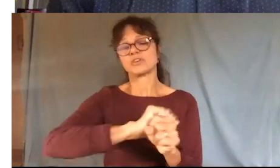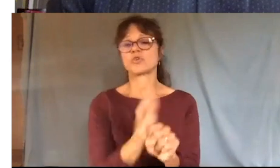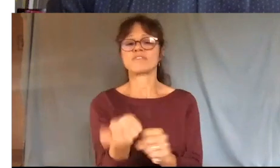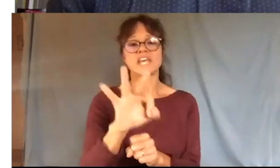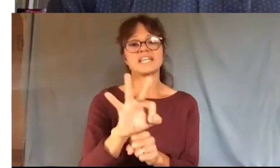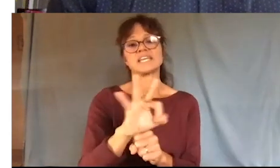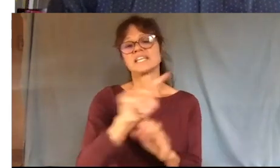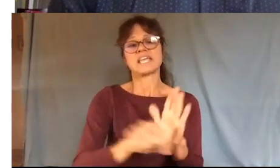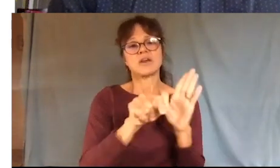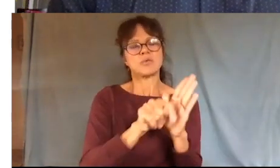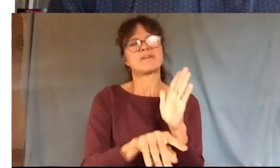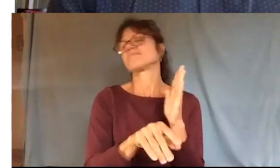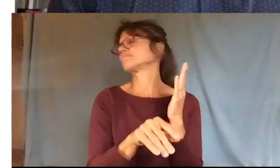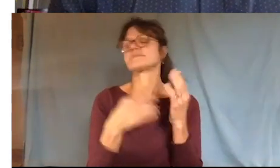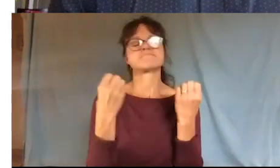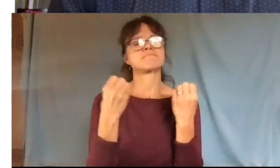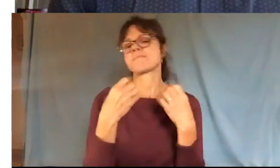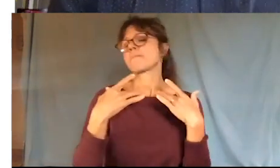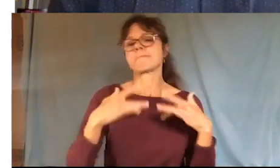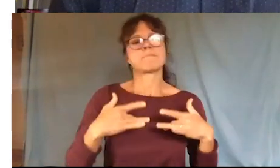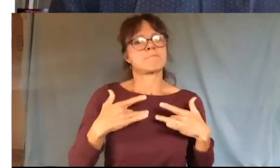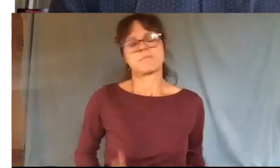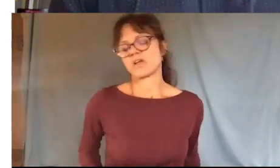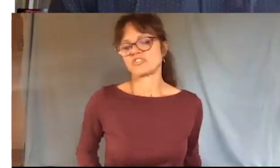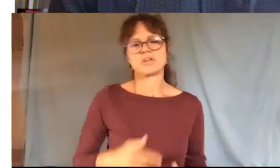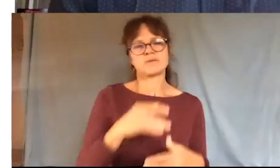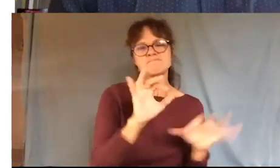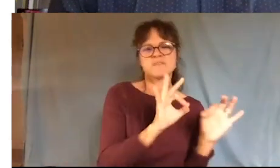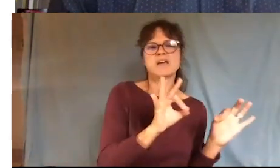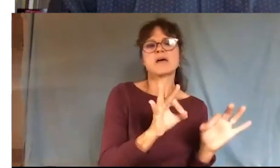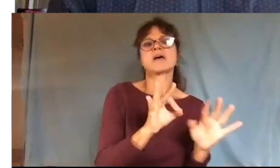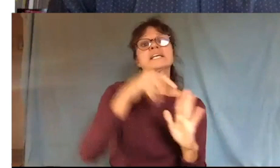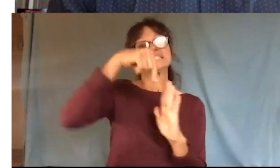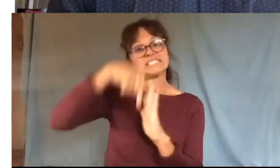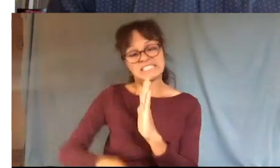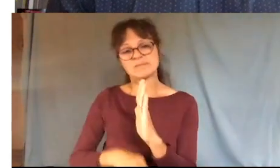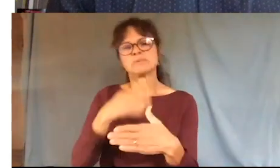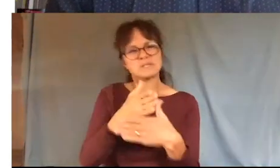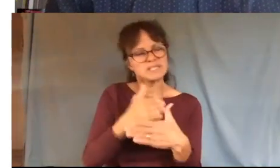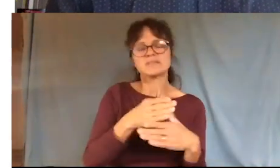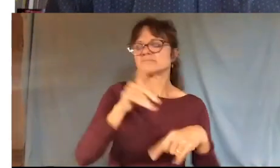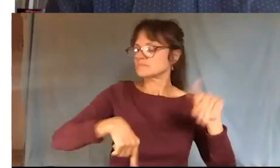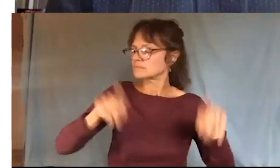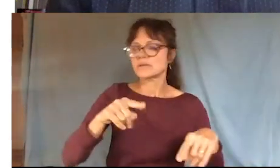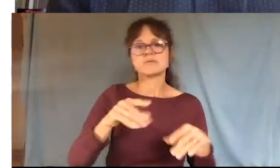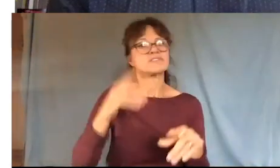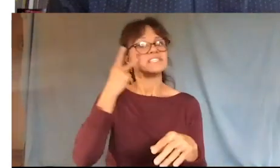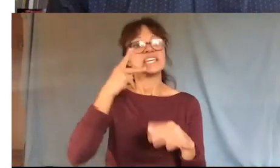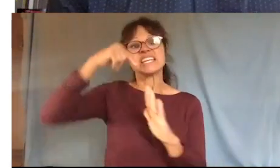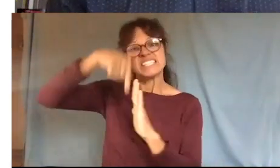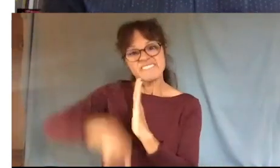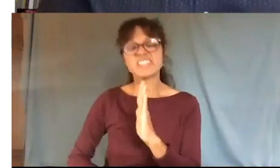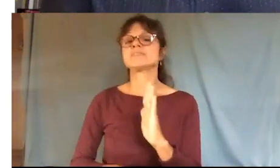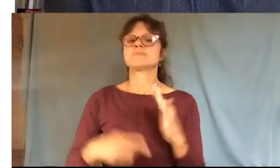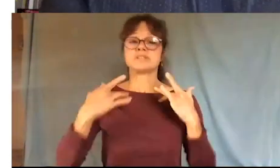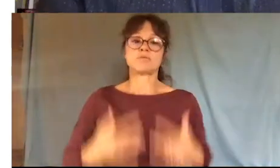era, we have seen mild depression, moderately severe depression, and severe depression skyrocket from